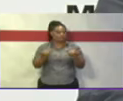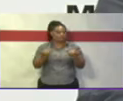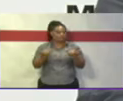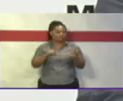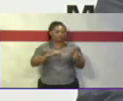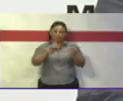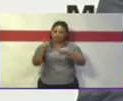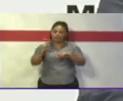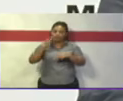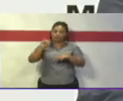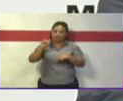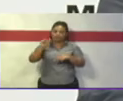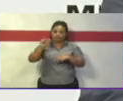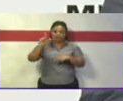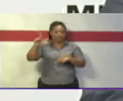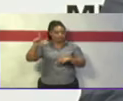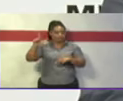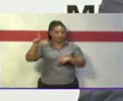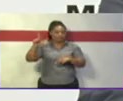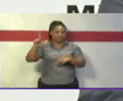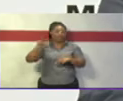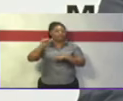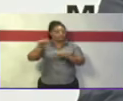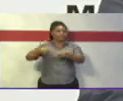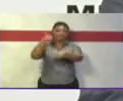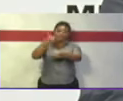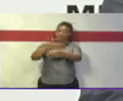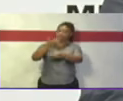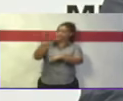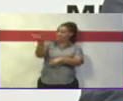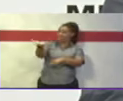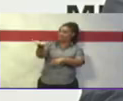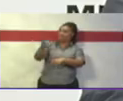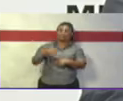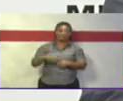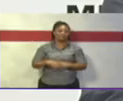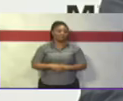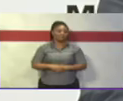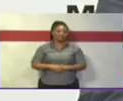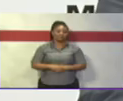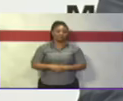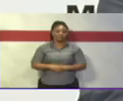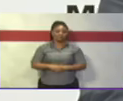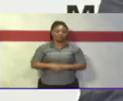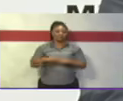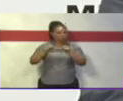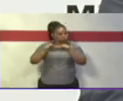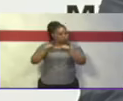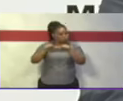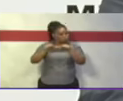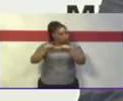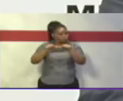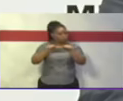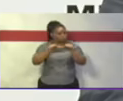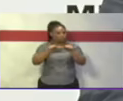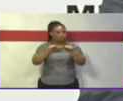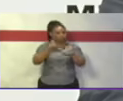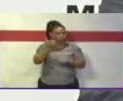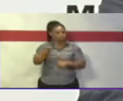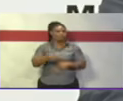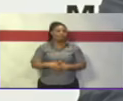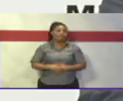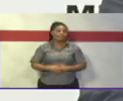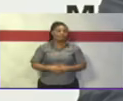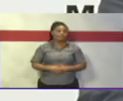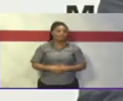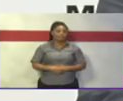began, and we are continuing our outreach across the country through various RHAs. I don't know if Mr. Thomas wants to go into a little more detail as